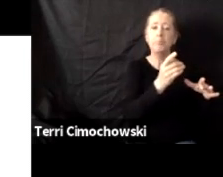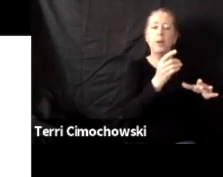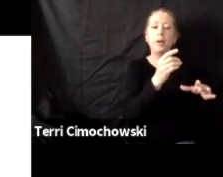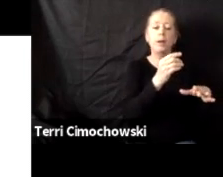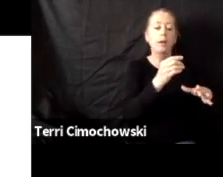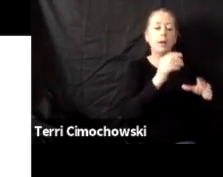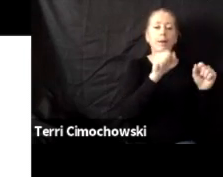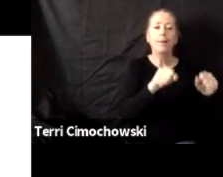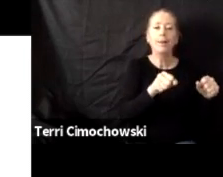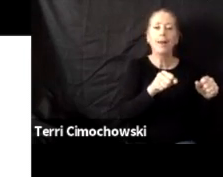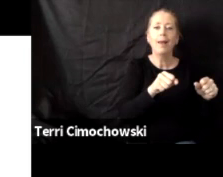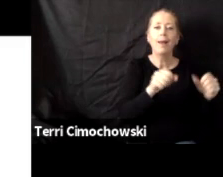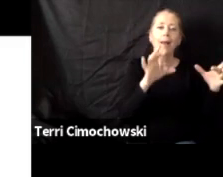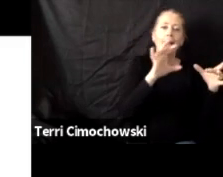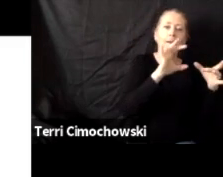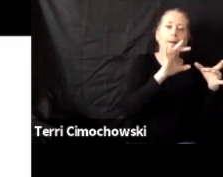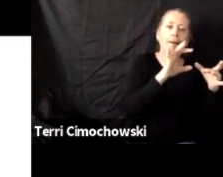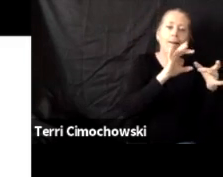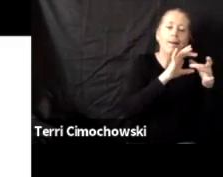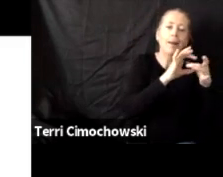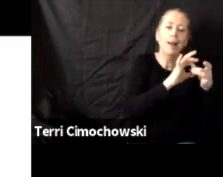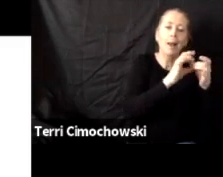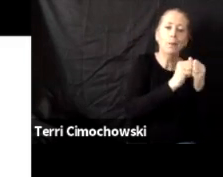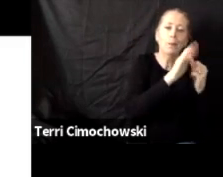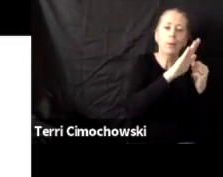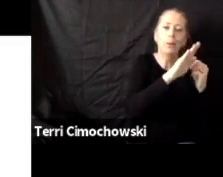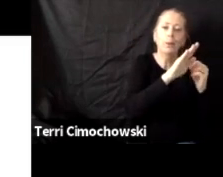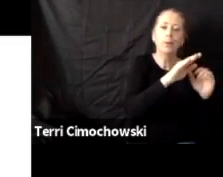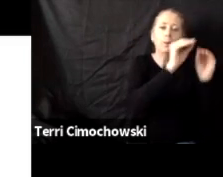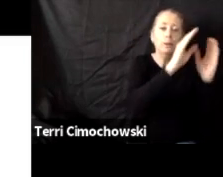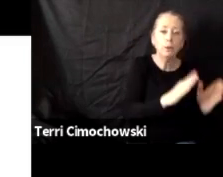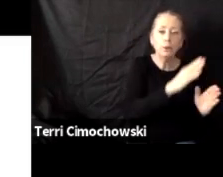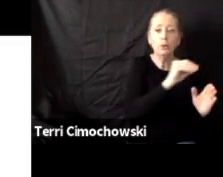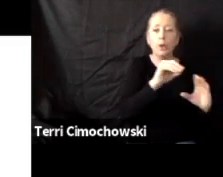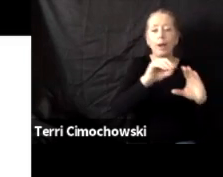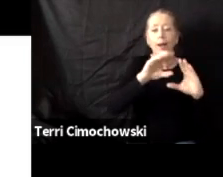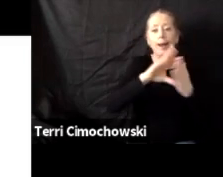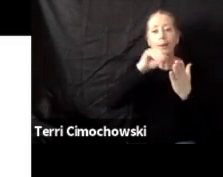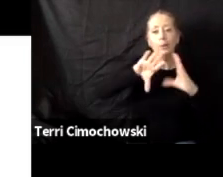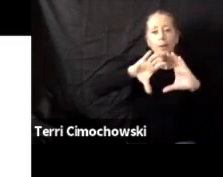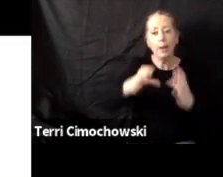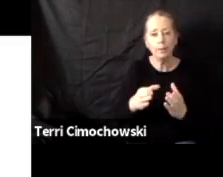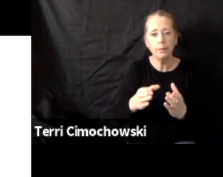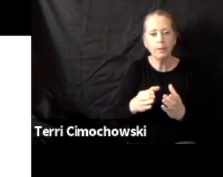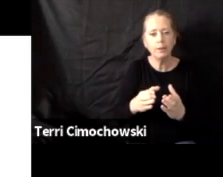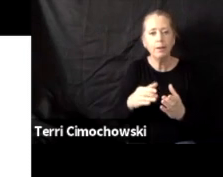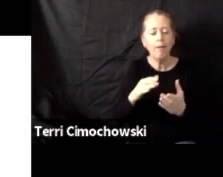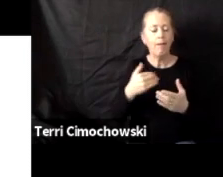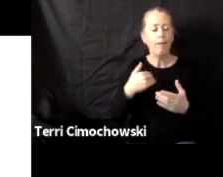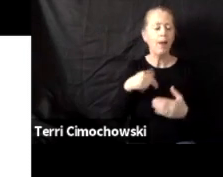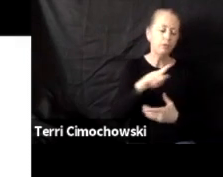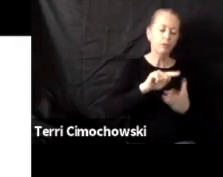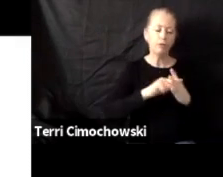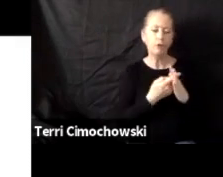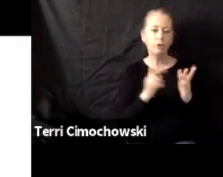and to connect with their classmates and also their teacher. And it really gets the learning ready for the day. This is a place where they build